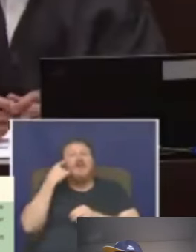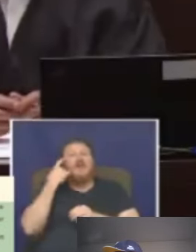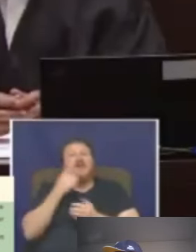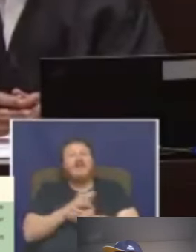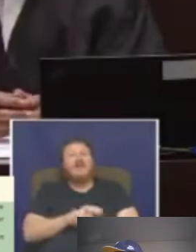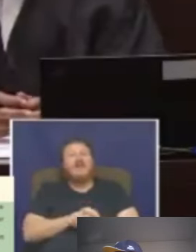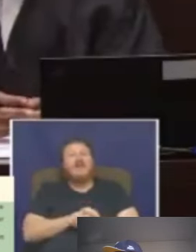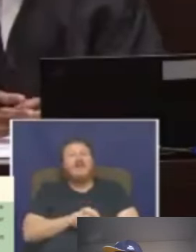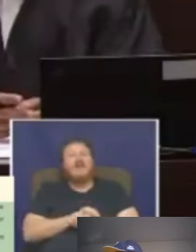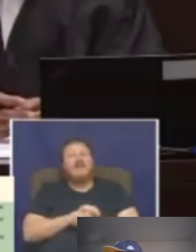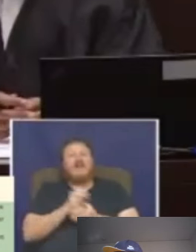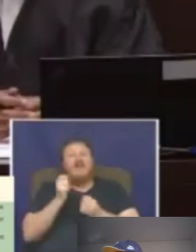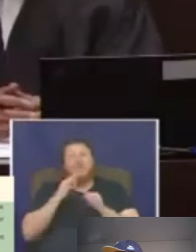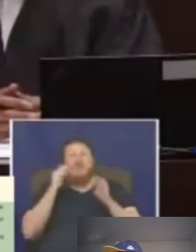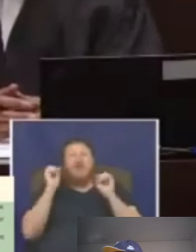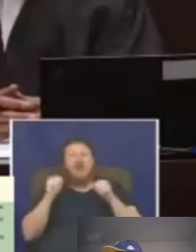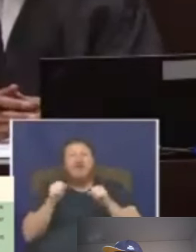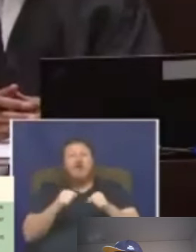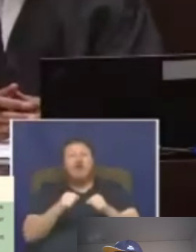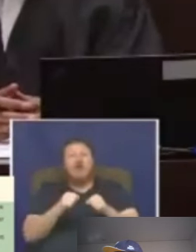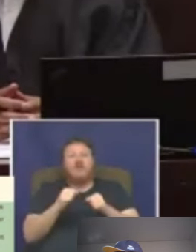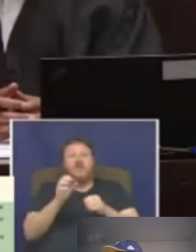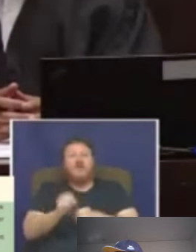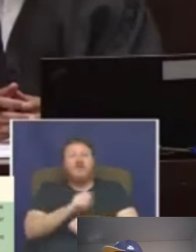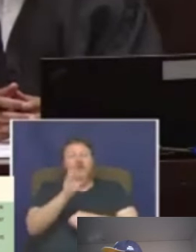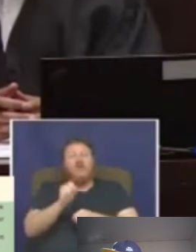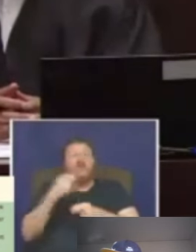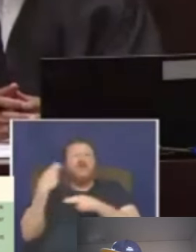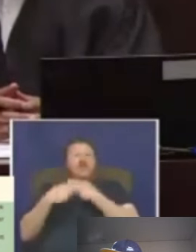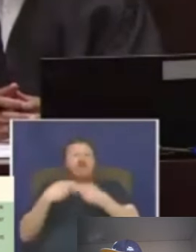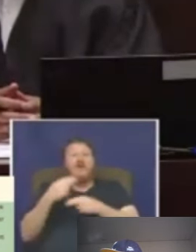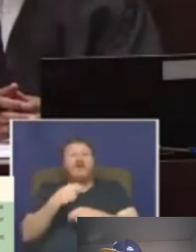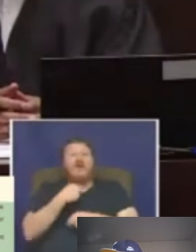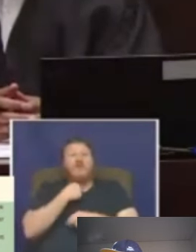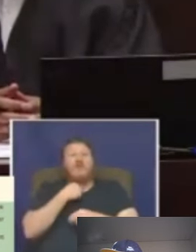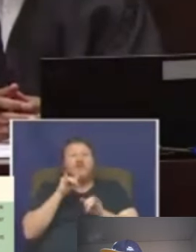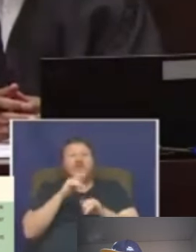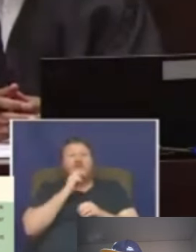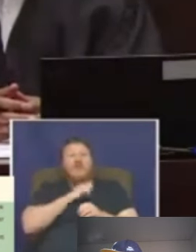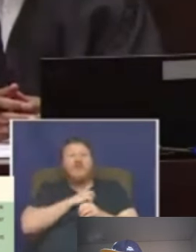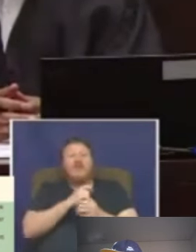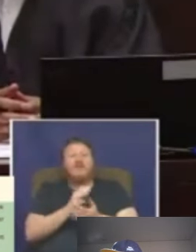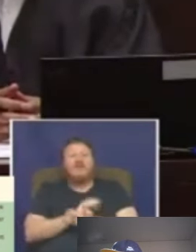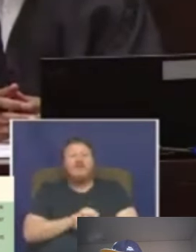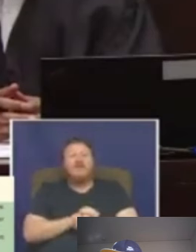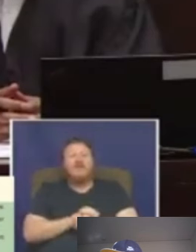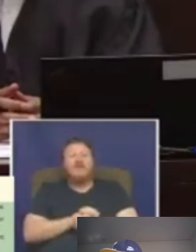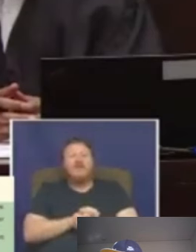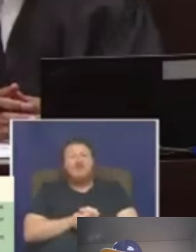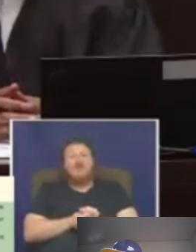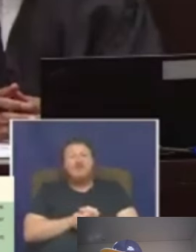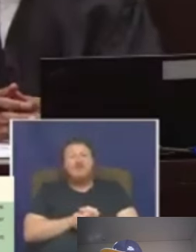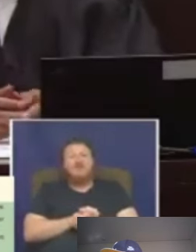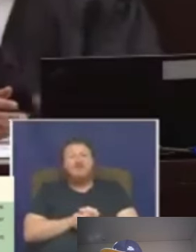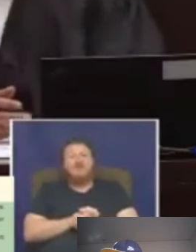If we are going to acknowledge that we are all products of South Africa's history, then unfortunately that's a fact we have to admit.